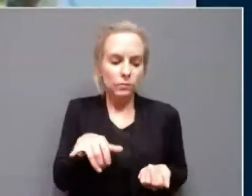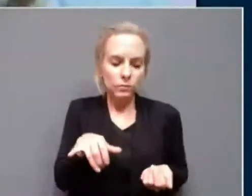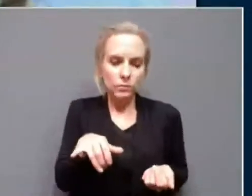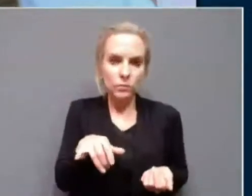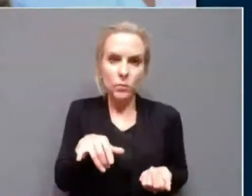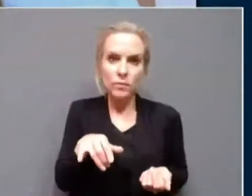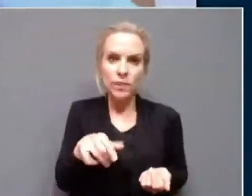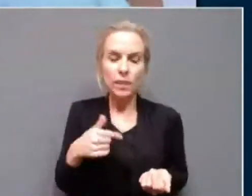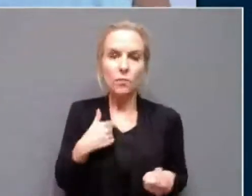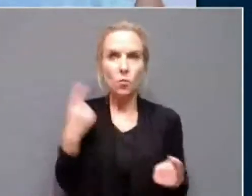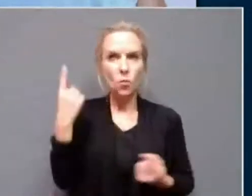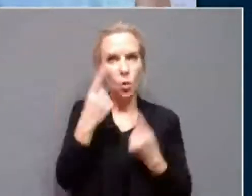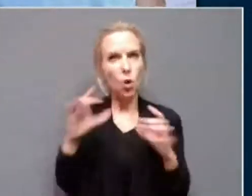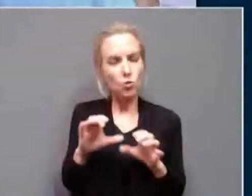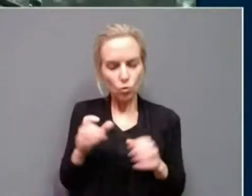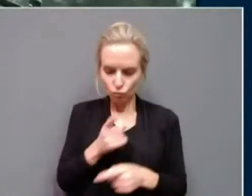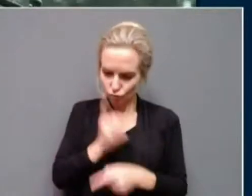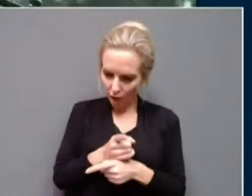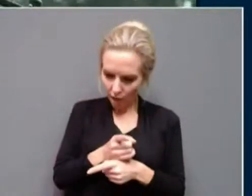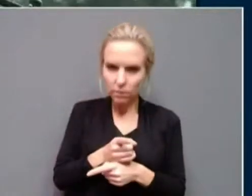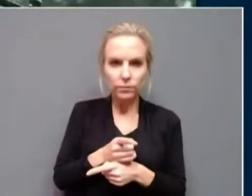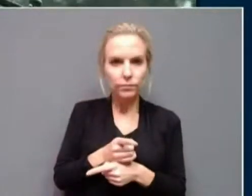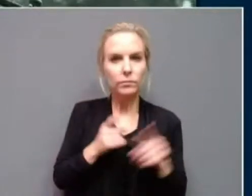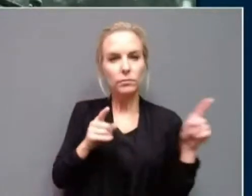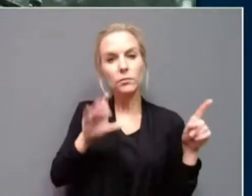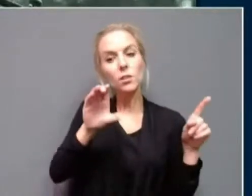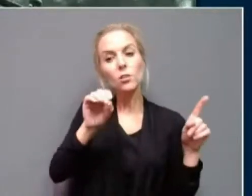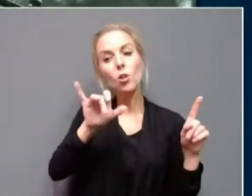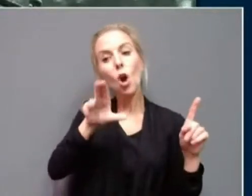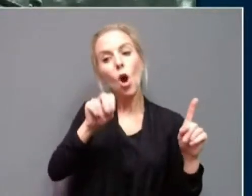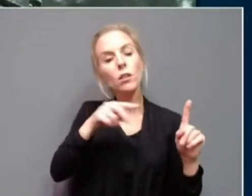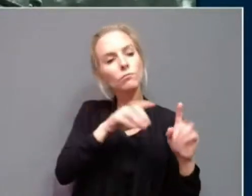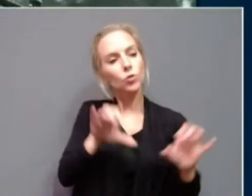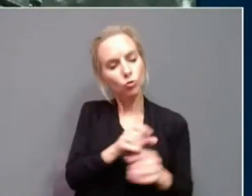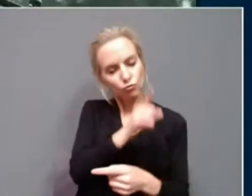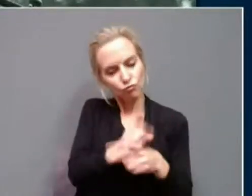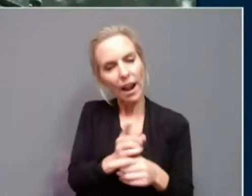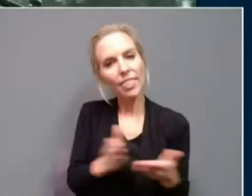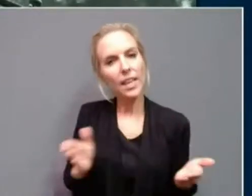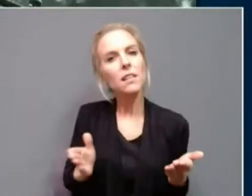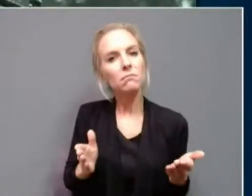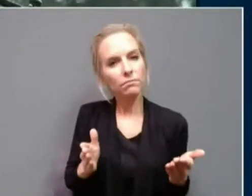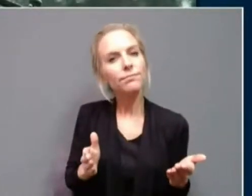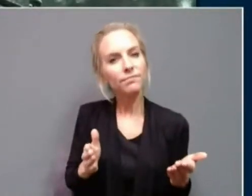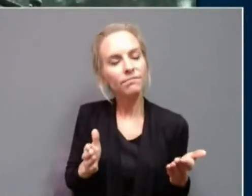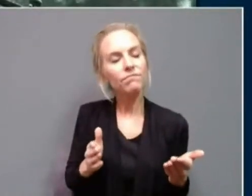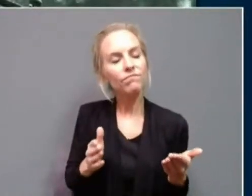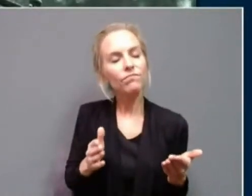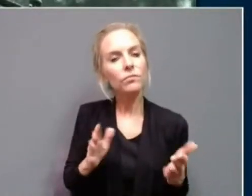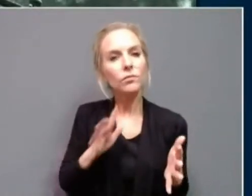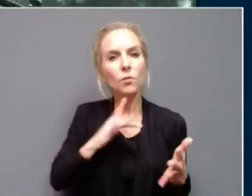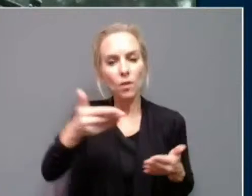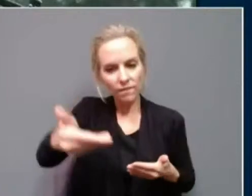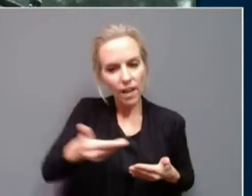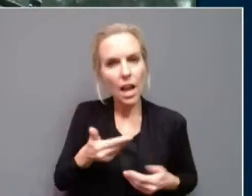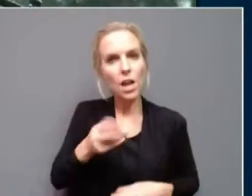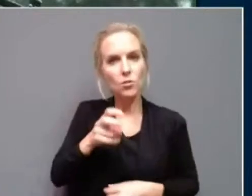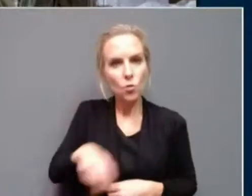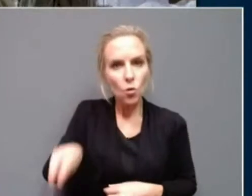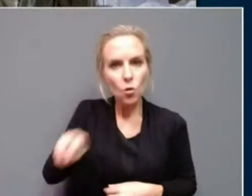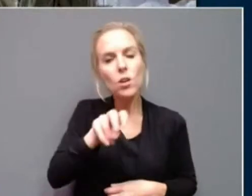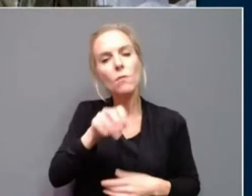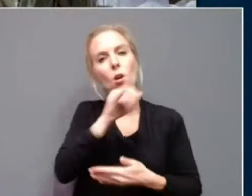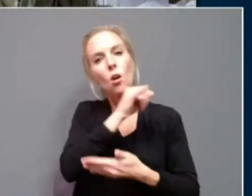wondered what I should do, Cullen would have said, you should do the right thing. So I want to invite Tourism, Arts, and Heritage